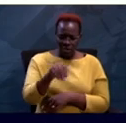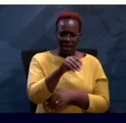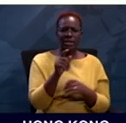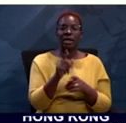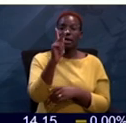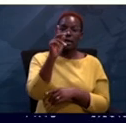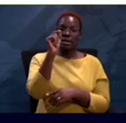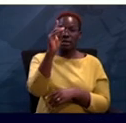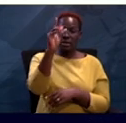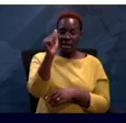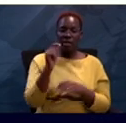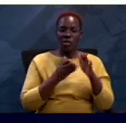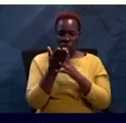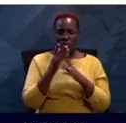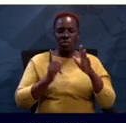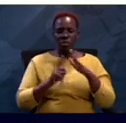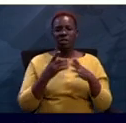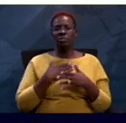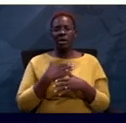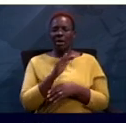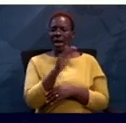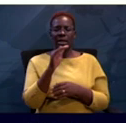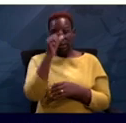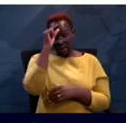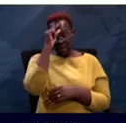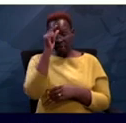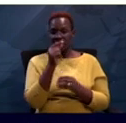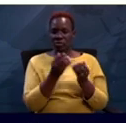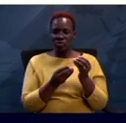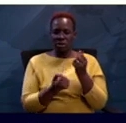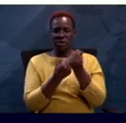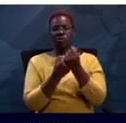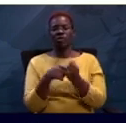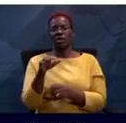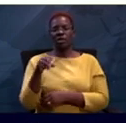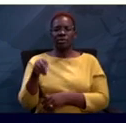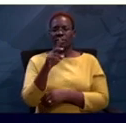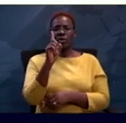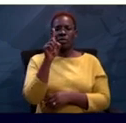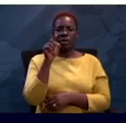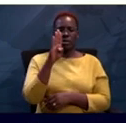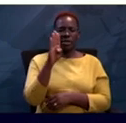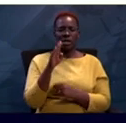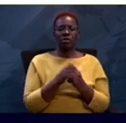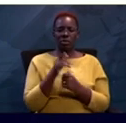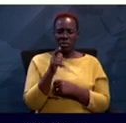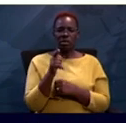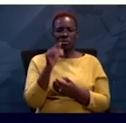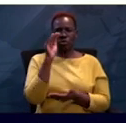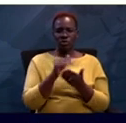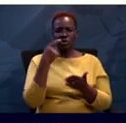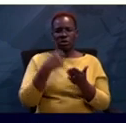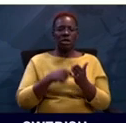KTDA, through my ministry, has requested the government of fertilizer subsidy amounting to Kenya shillings 1 billion, which will reduce the cost